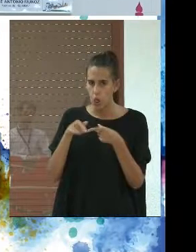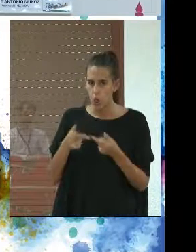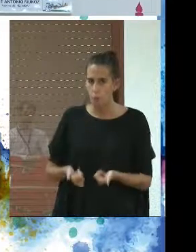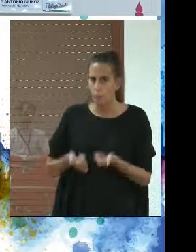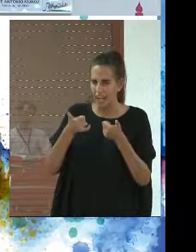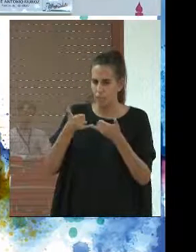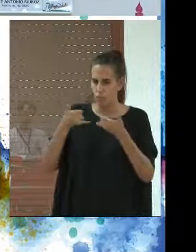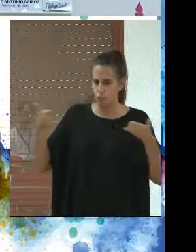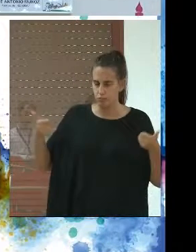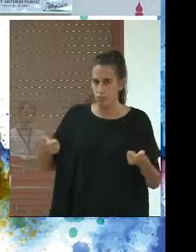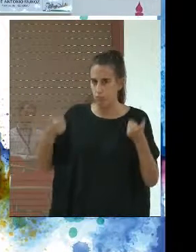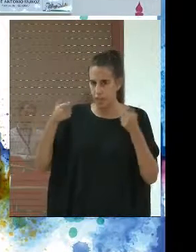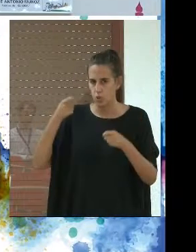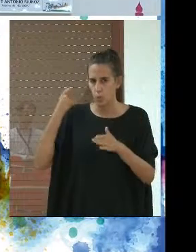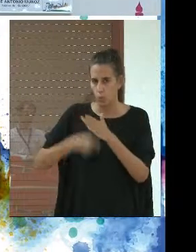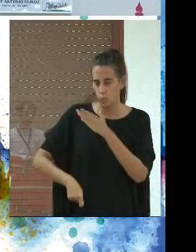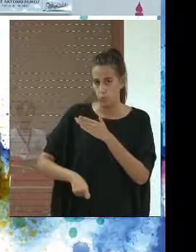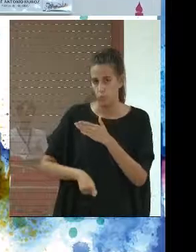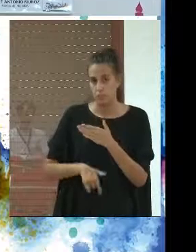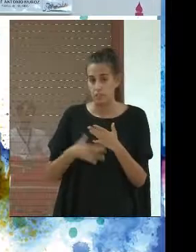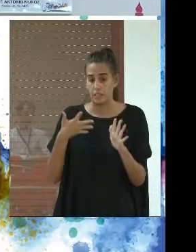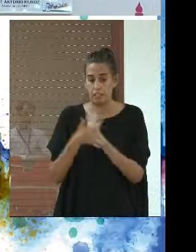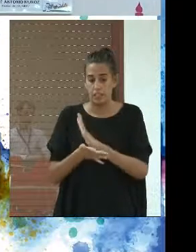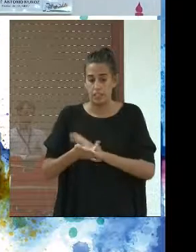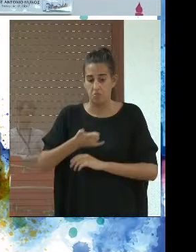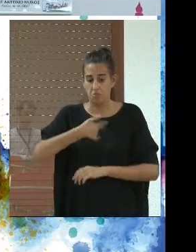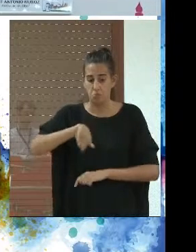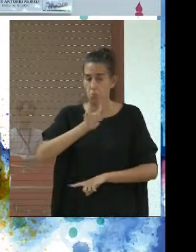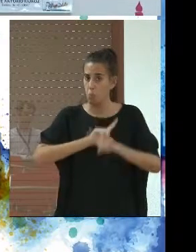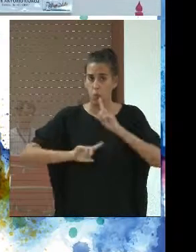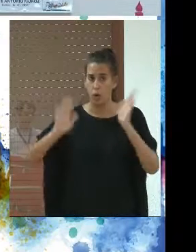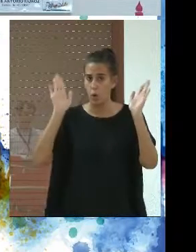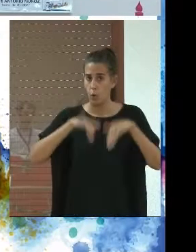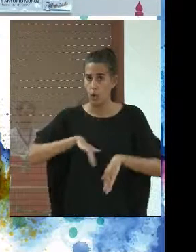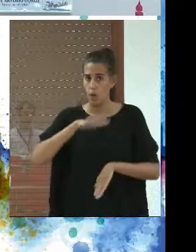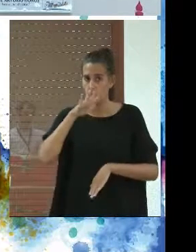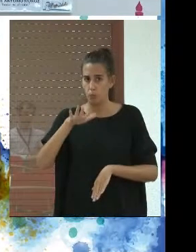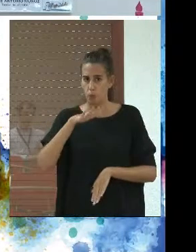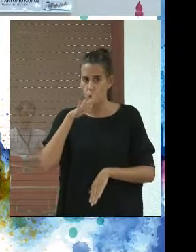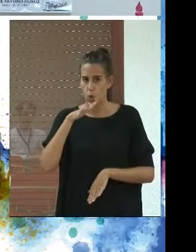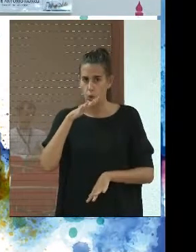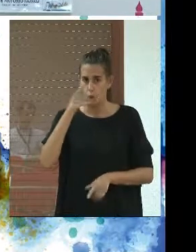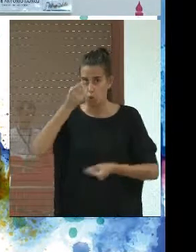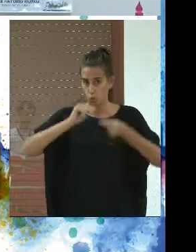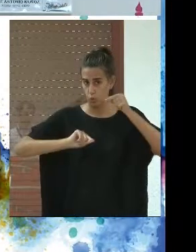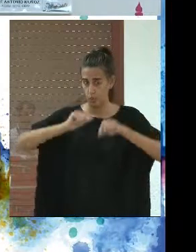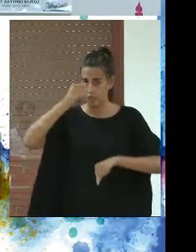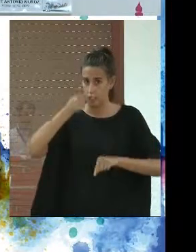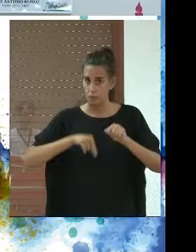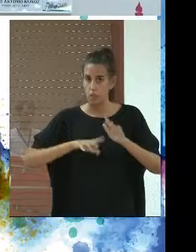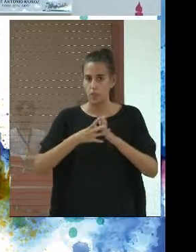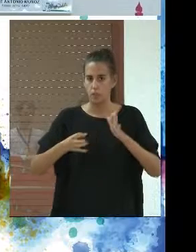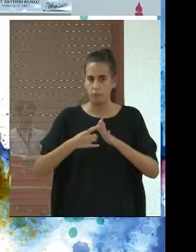And then they can give us their feedback. They like this to be longer, this to be a harder material, and then we can go back and redefine the